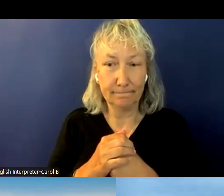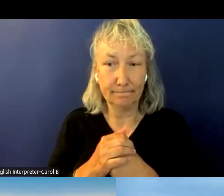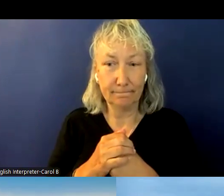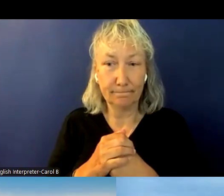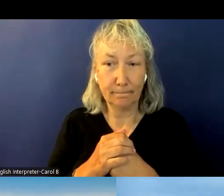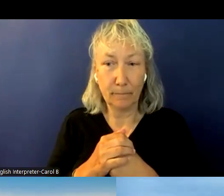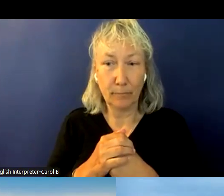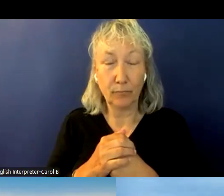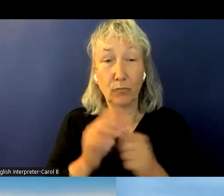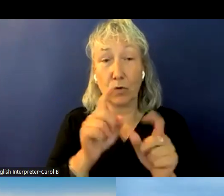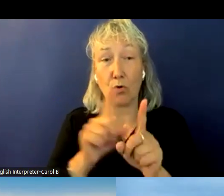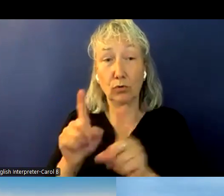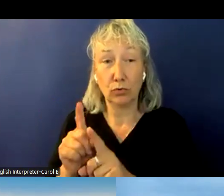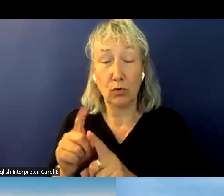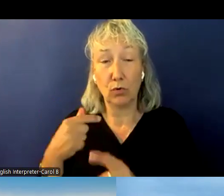administrators,